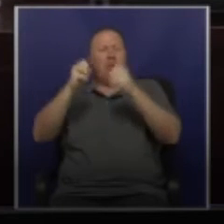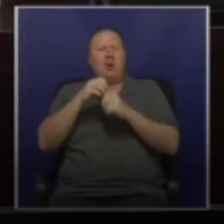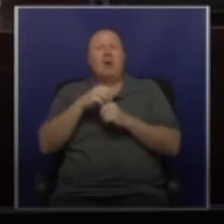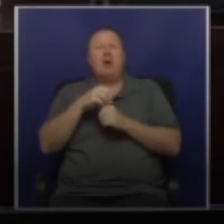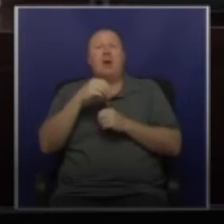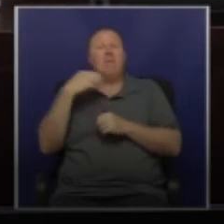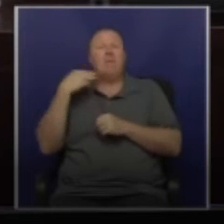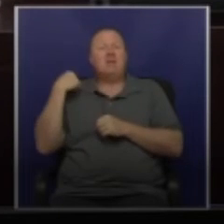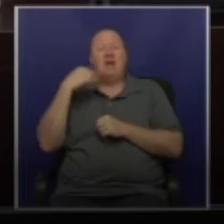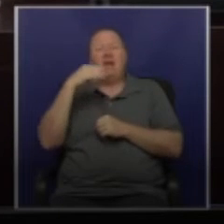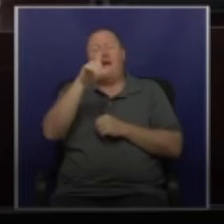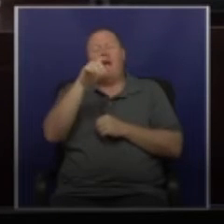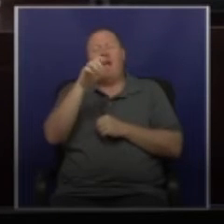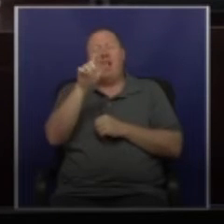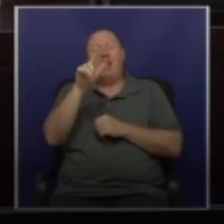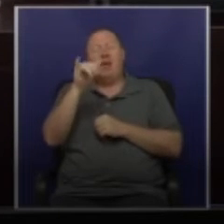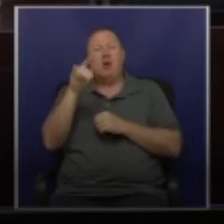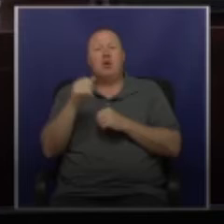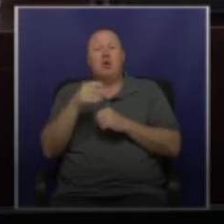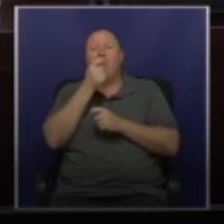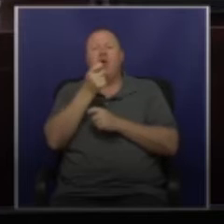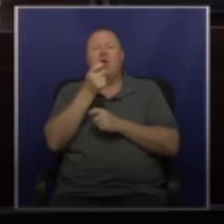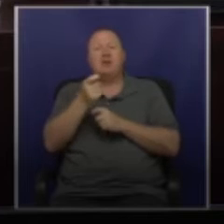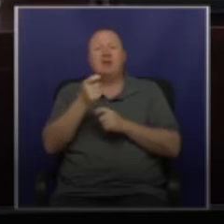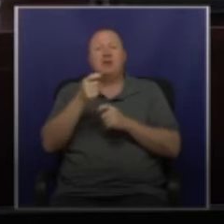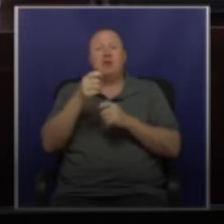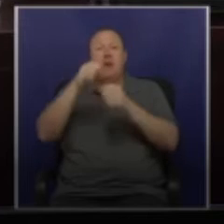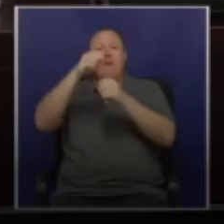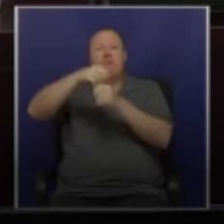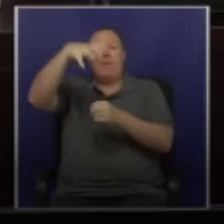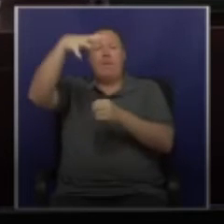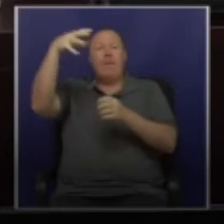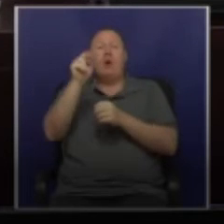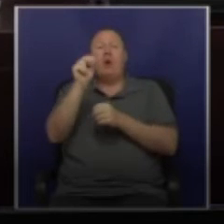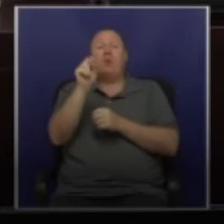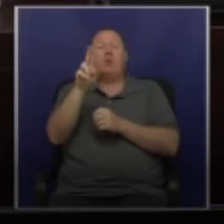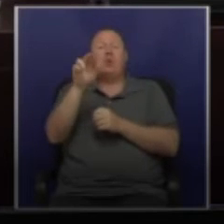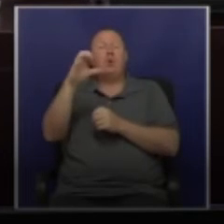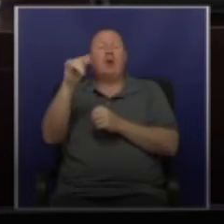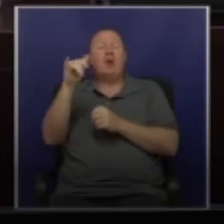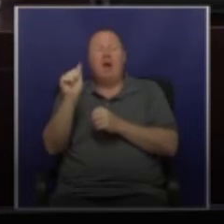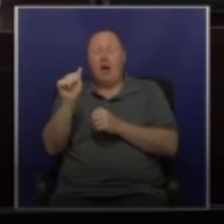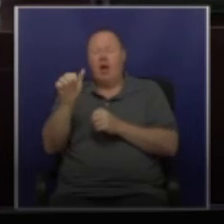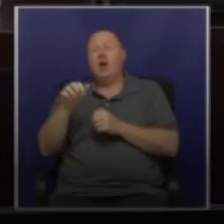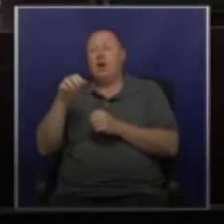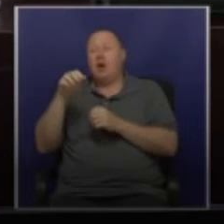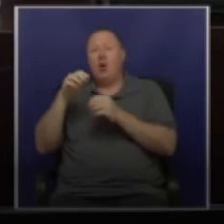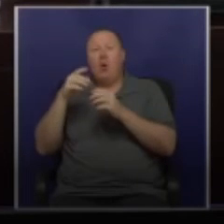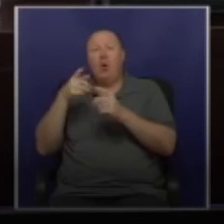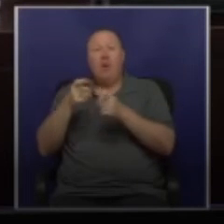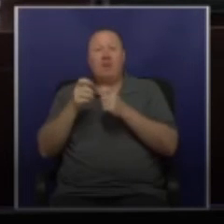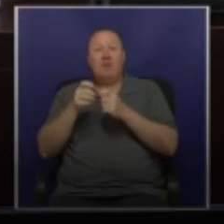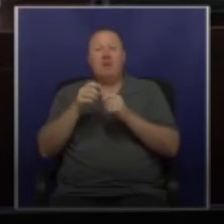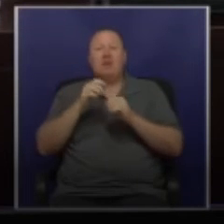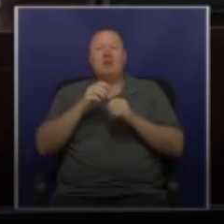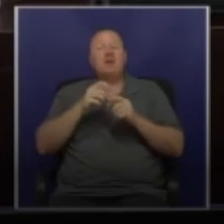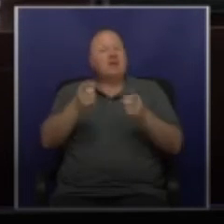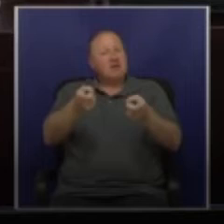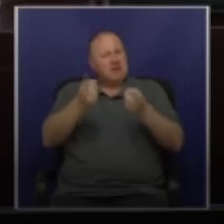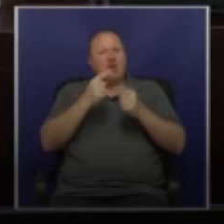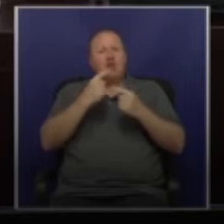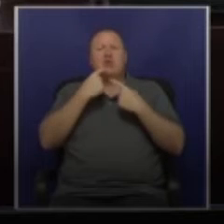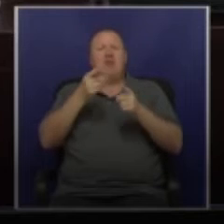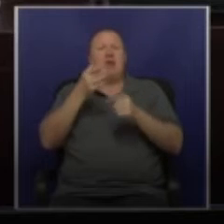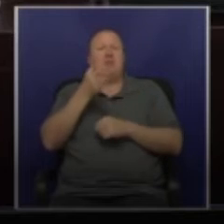the weekend threatened the use of nuclear weapons against the people of Palestine. Dangerous statements such as